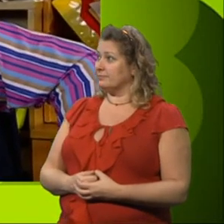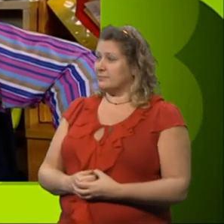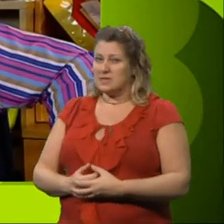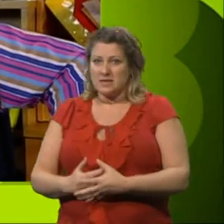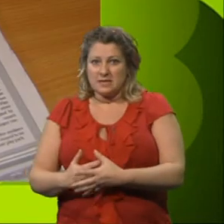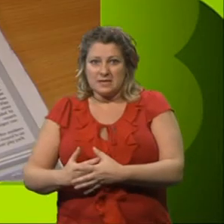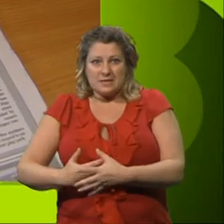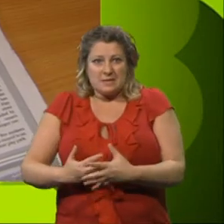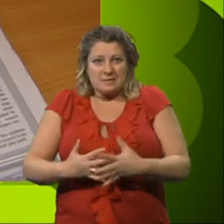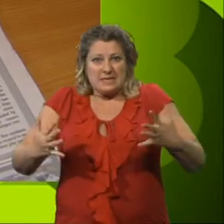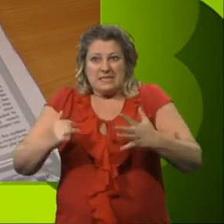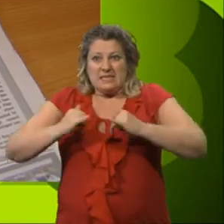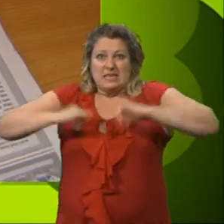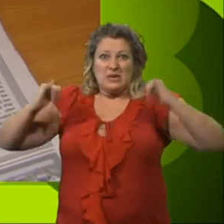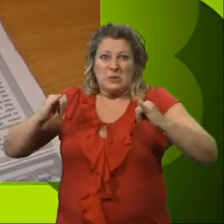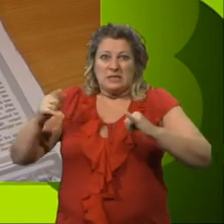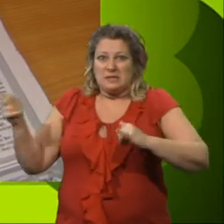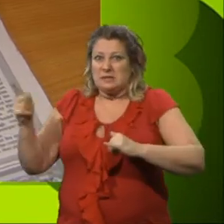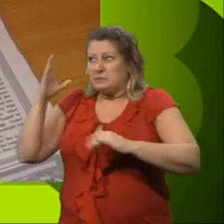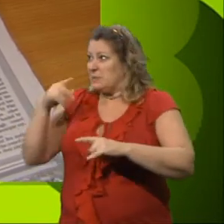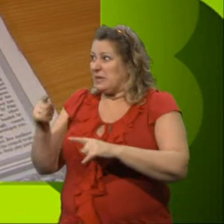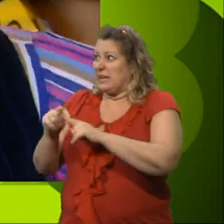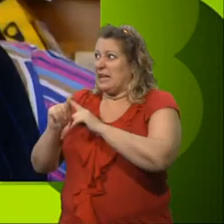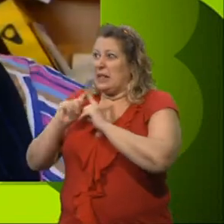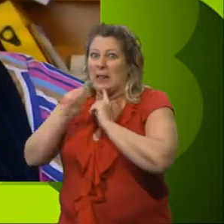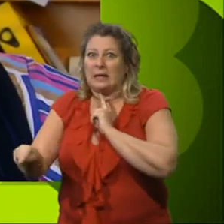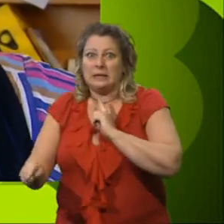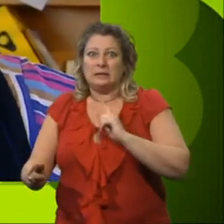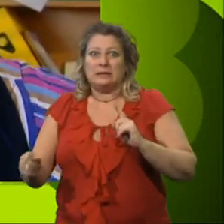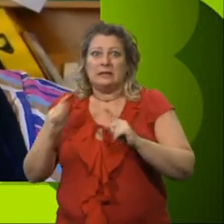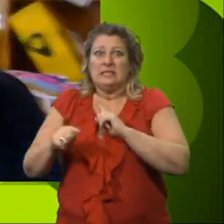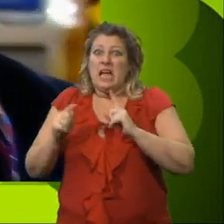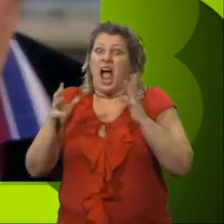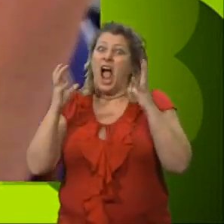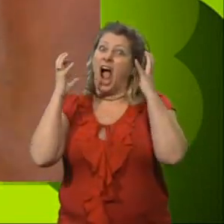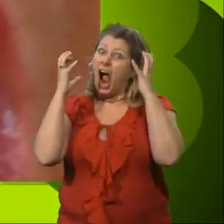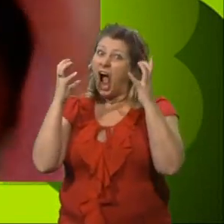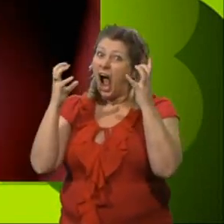Major disaster as reporter springs leak. Digby, dig.